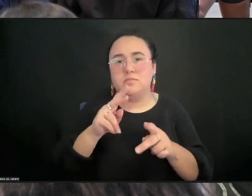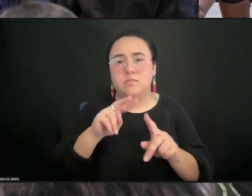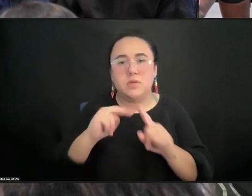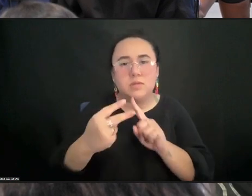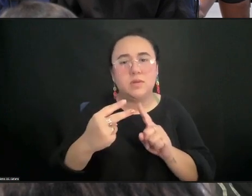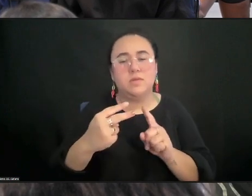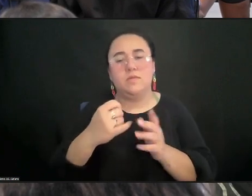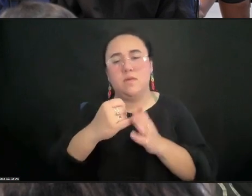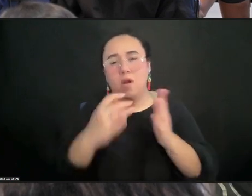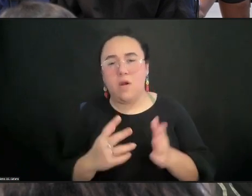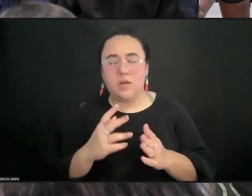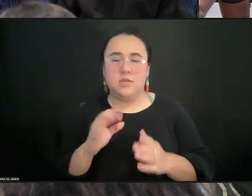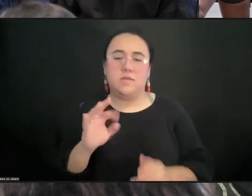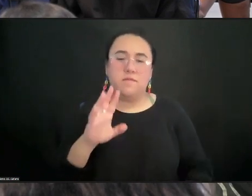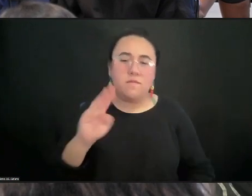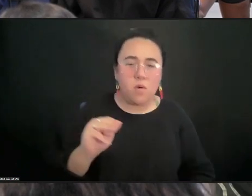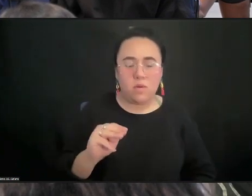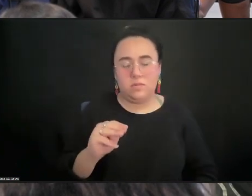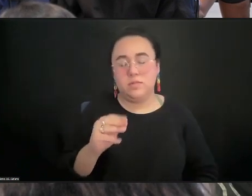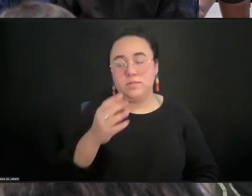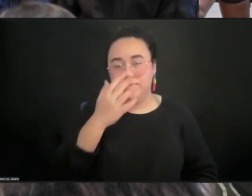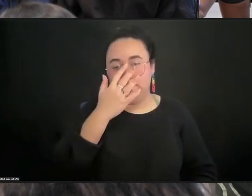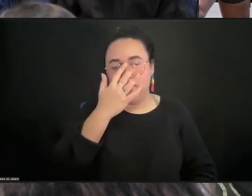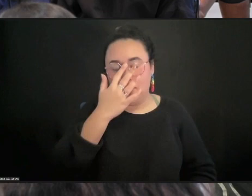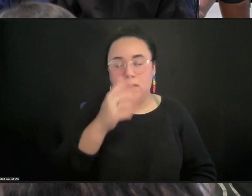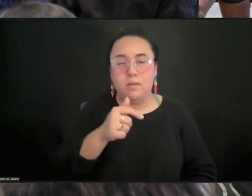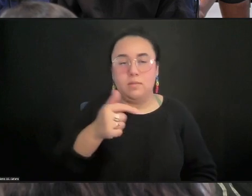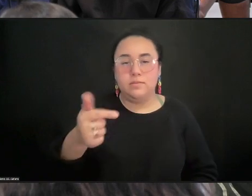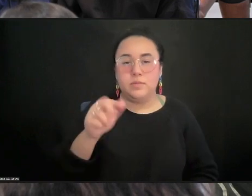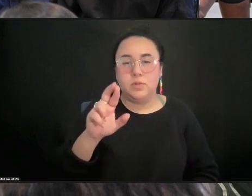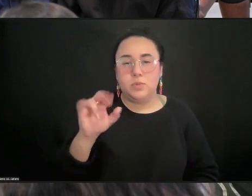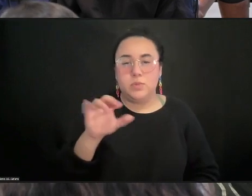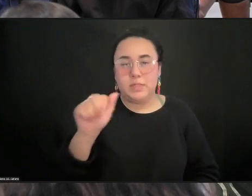and I see you have a mic now, Rika, but talking about the idea of process and product.